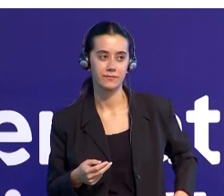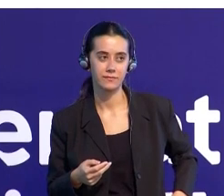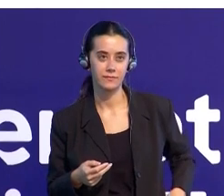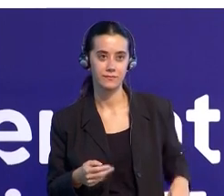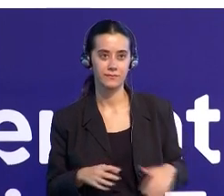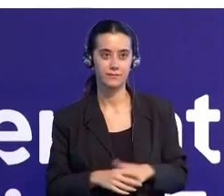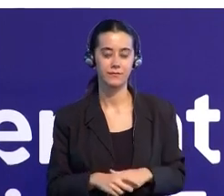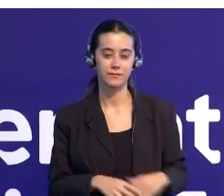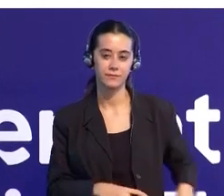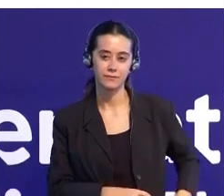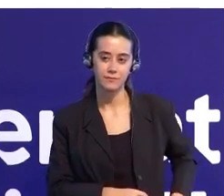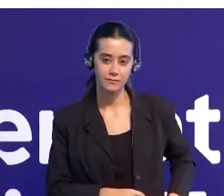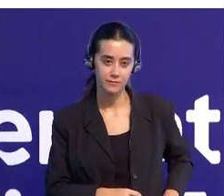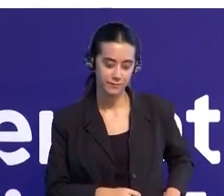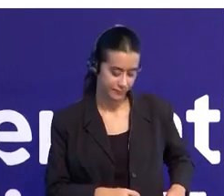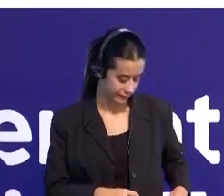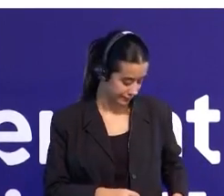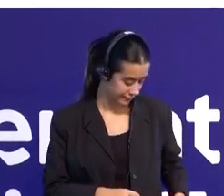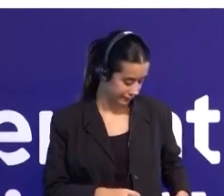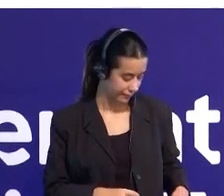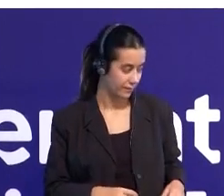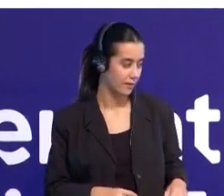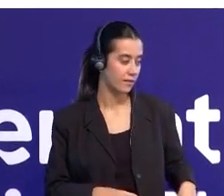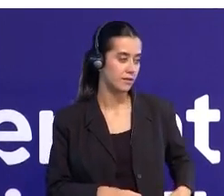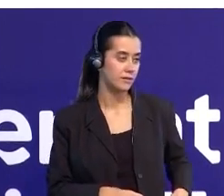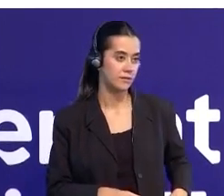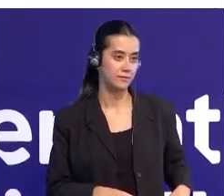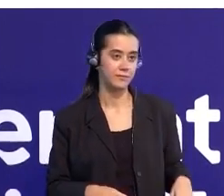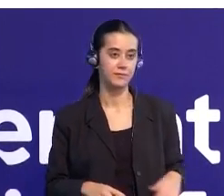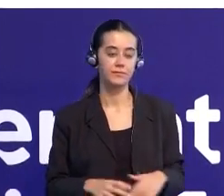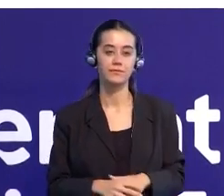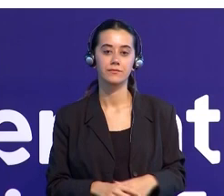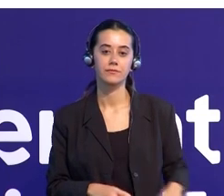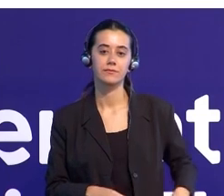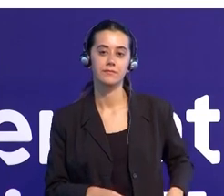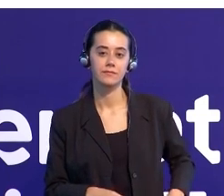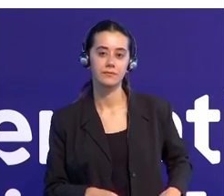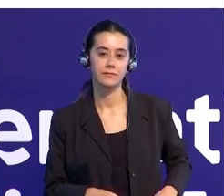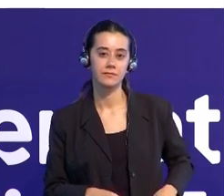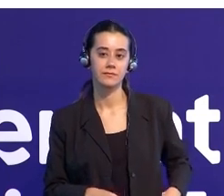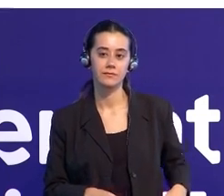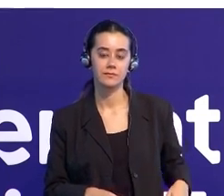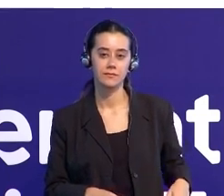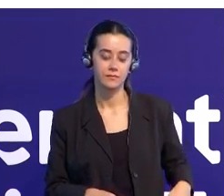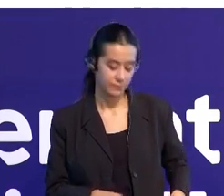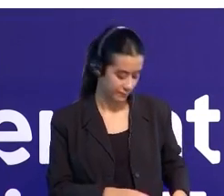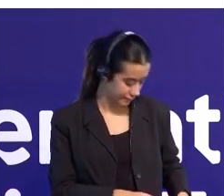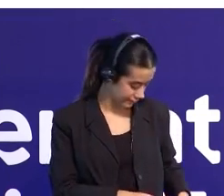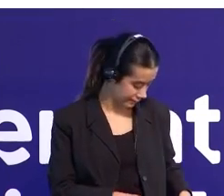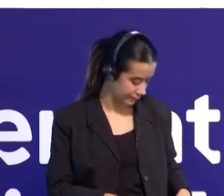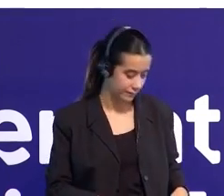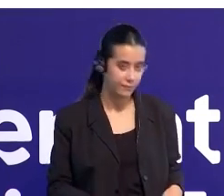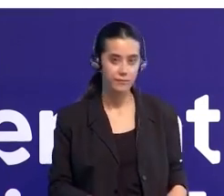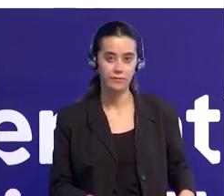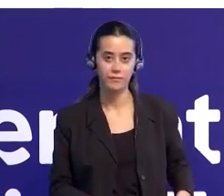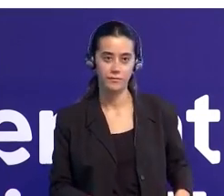a piano of a 10-year-old girl. So they did it deliberately with a cold head. They